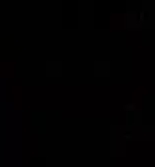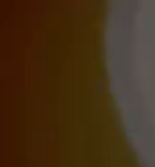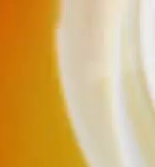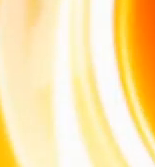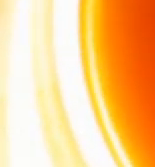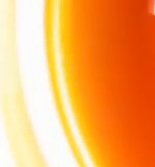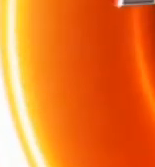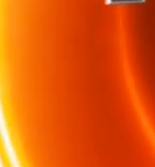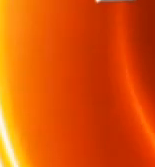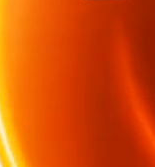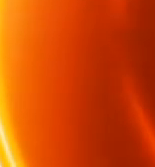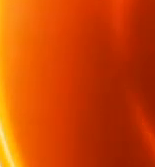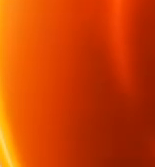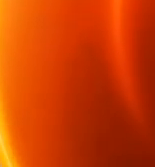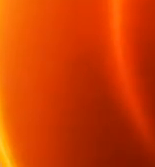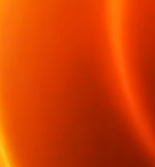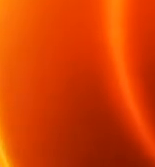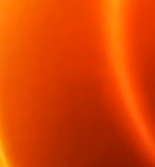Cup.